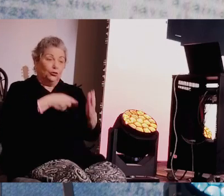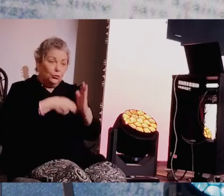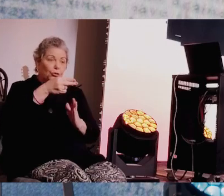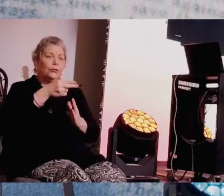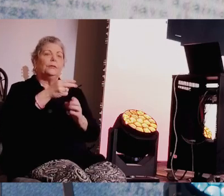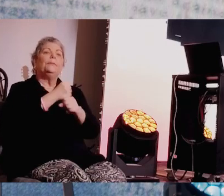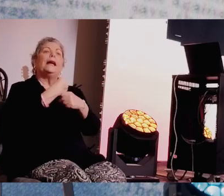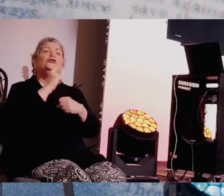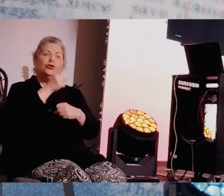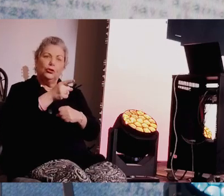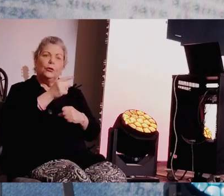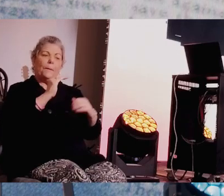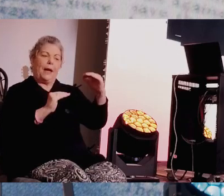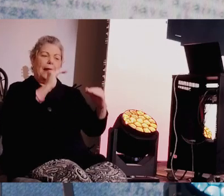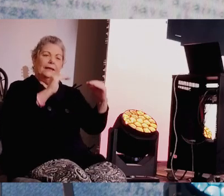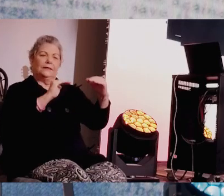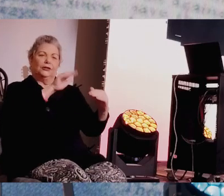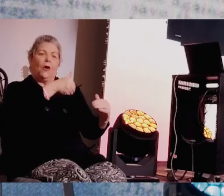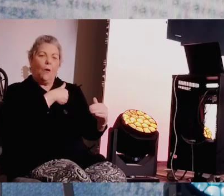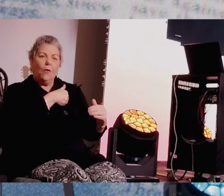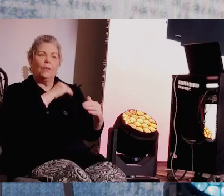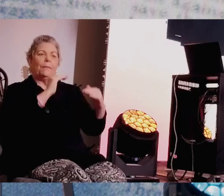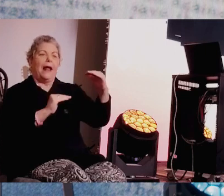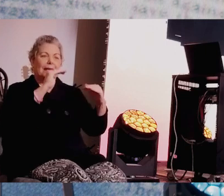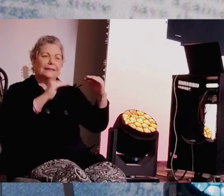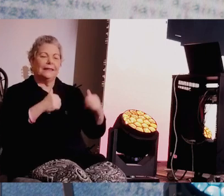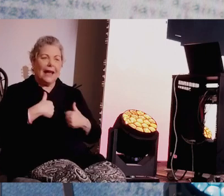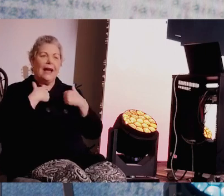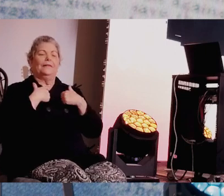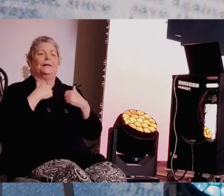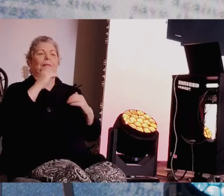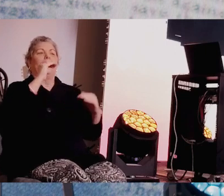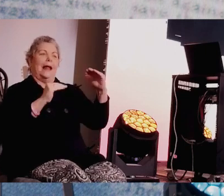a balanced soul and a balanced life and a balanced way.